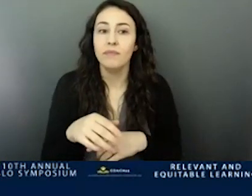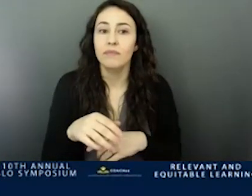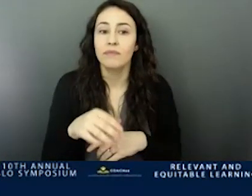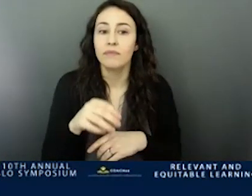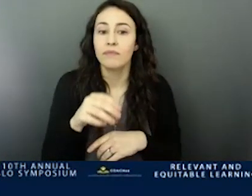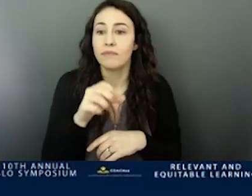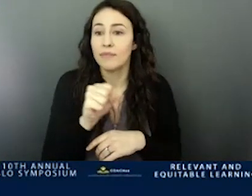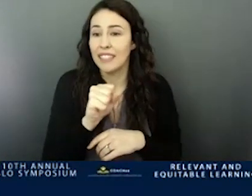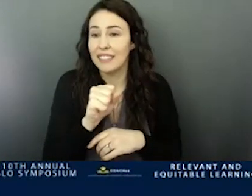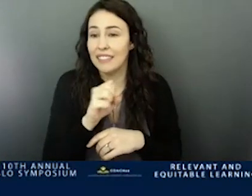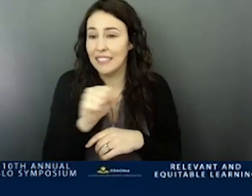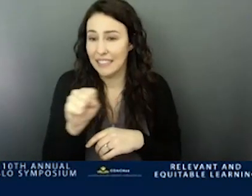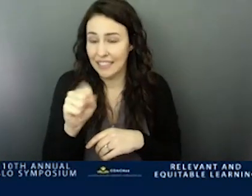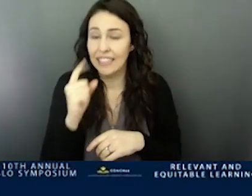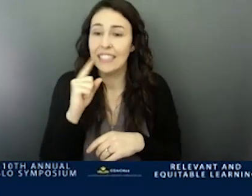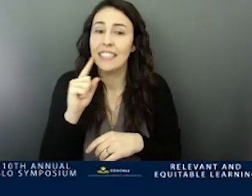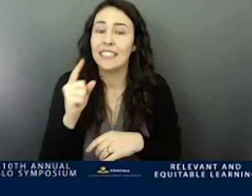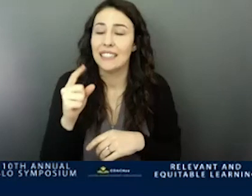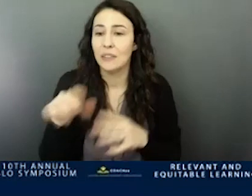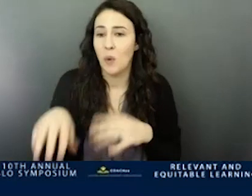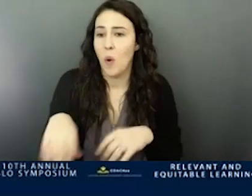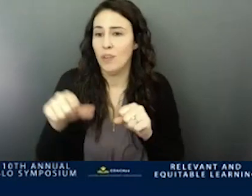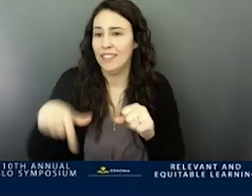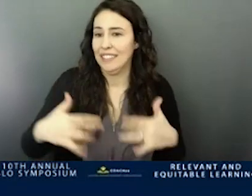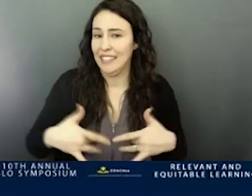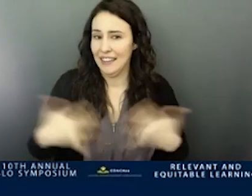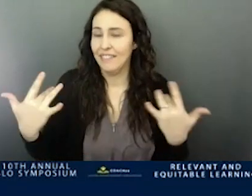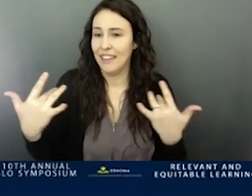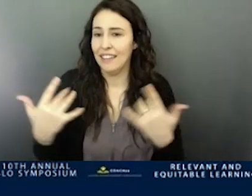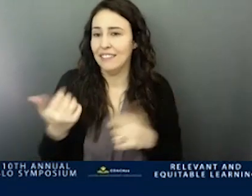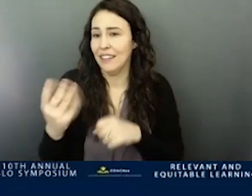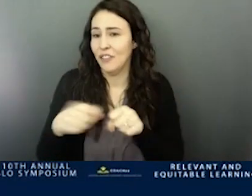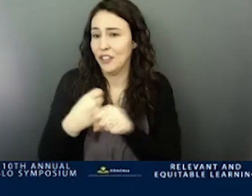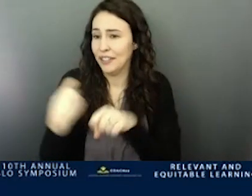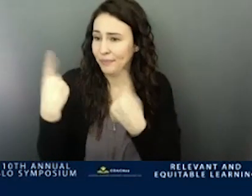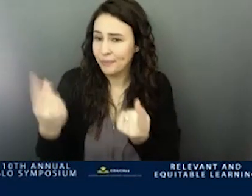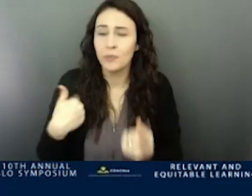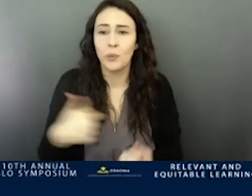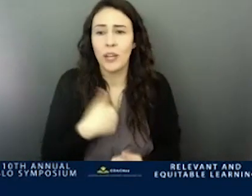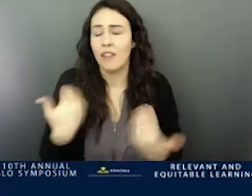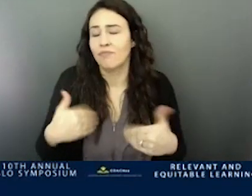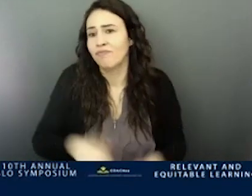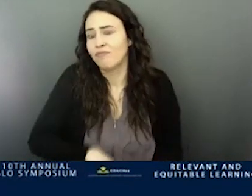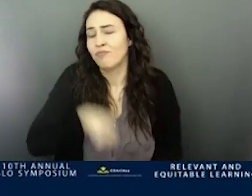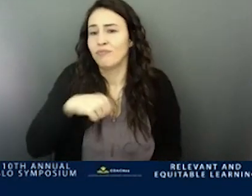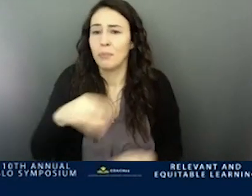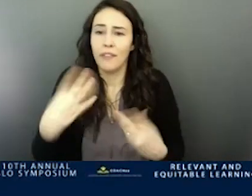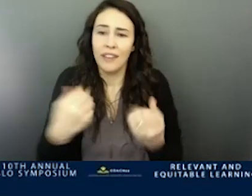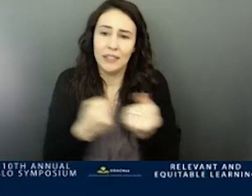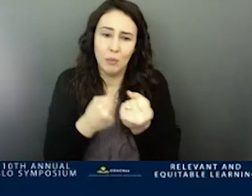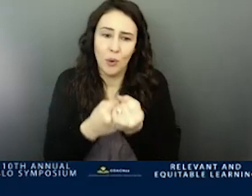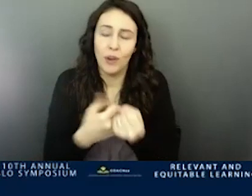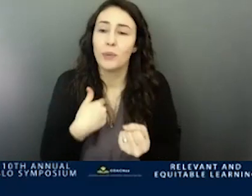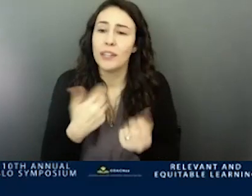years as the host for this particular event, and we are very proud to provide our support in this. We value the collaborative nature